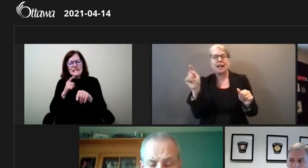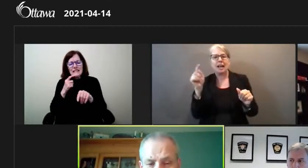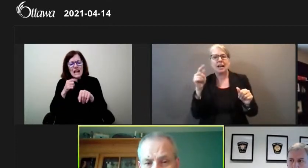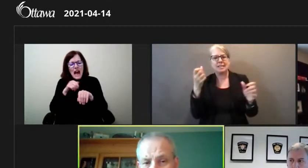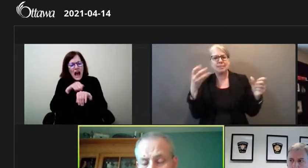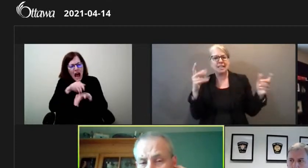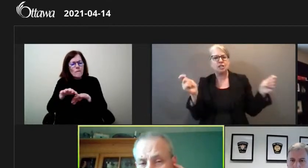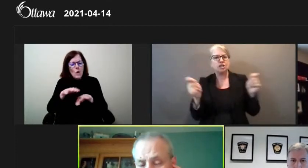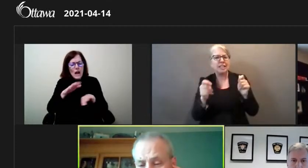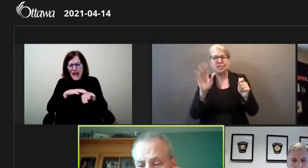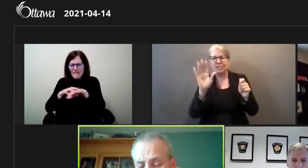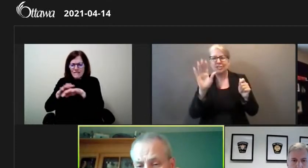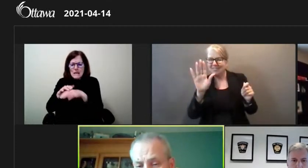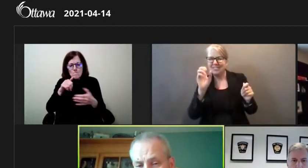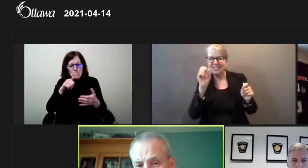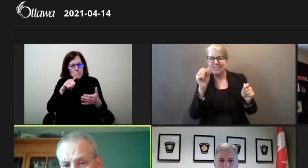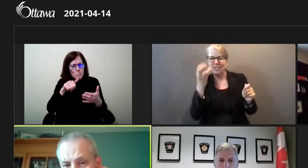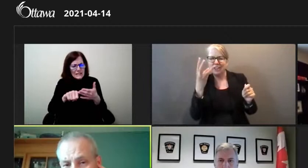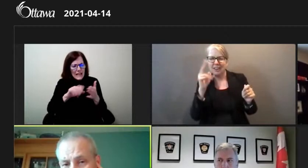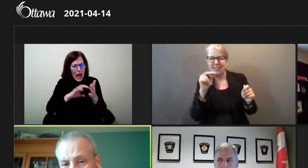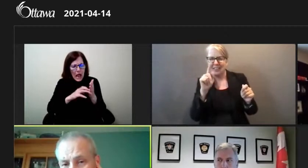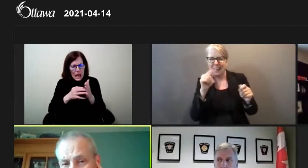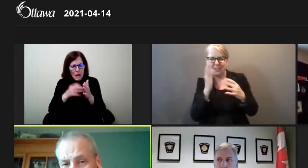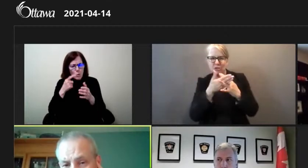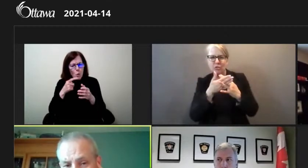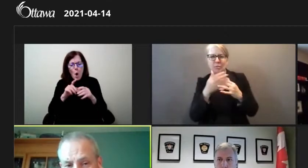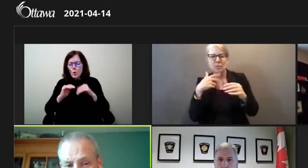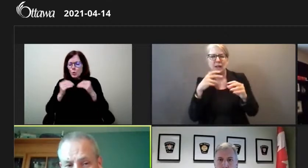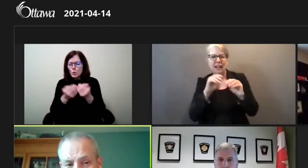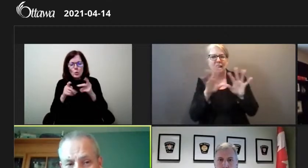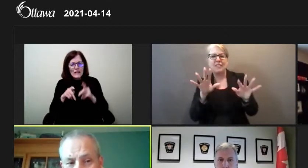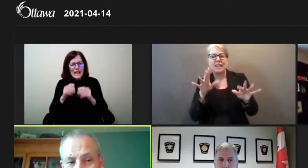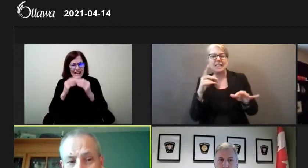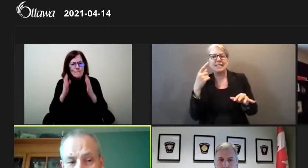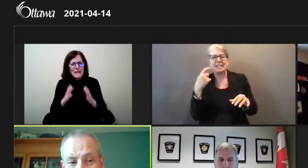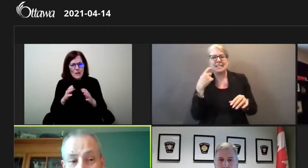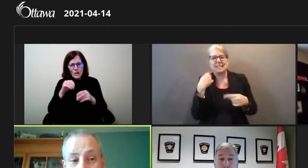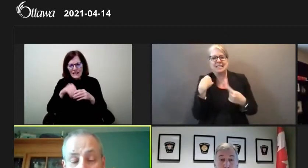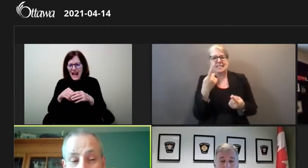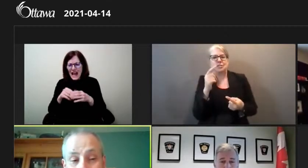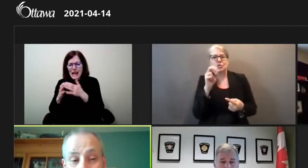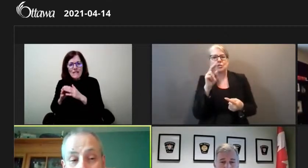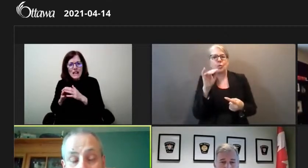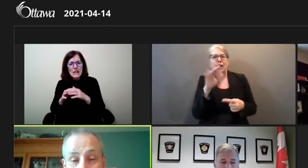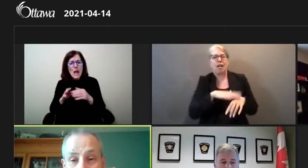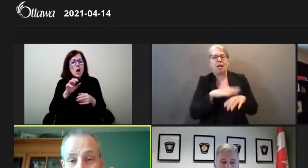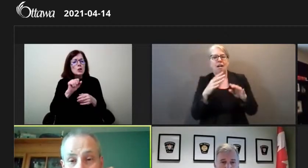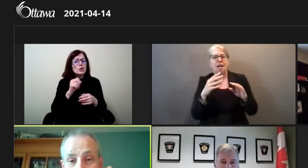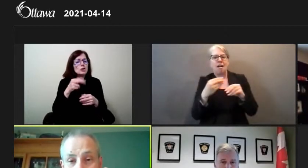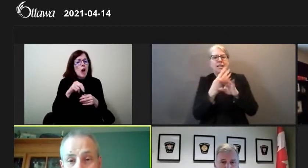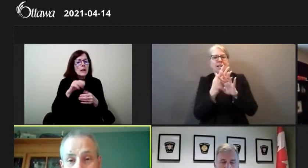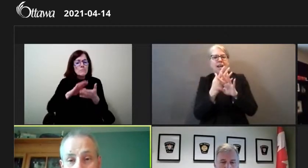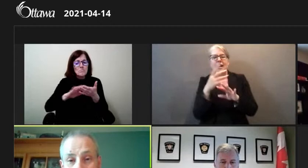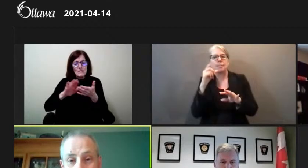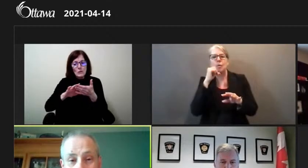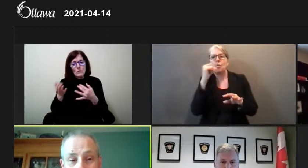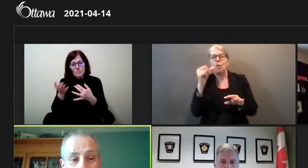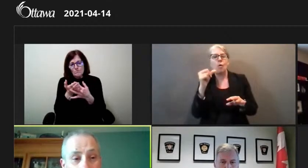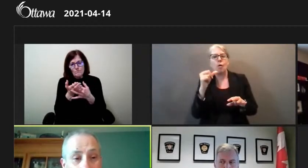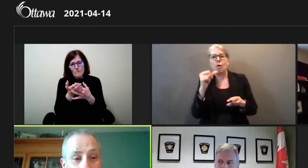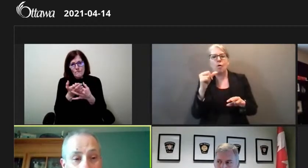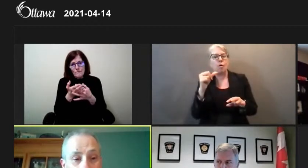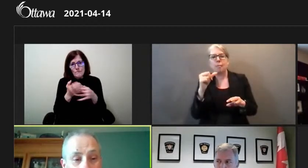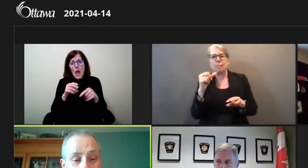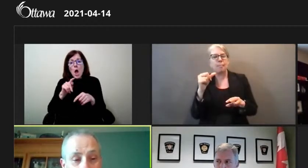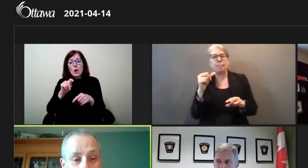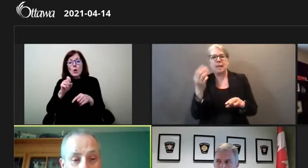somewhat... Sean, can I interrupt just for a second? I'm just wondering, since Tony's on the line here but won't be at the public health